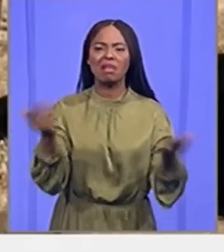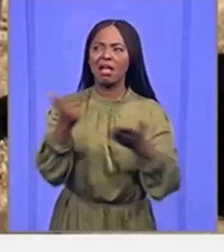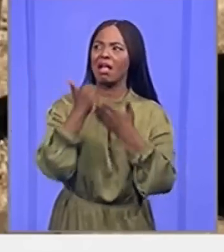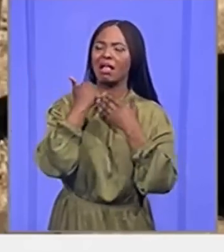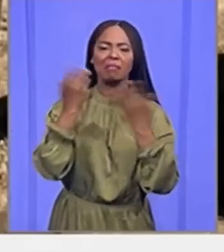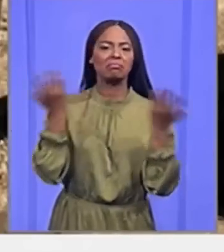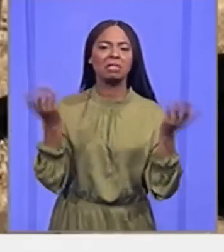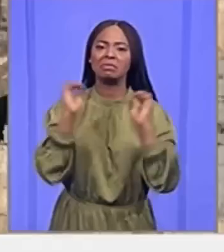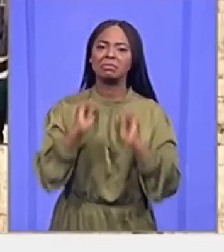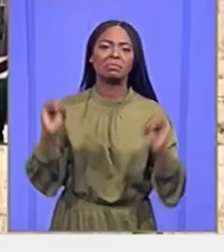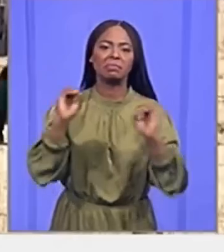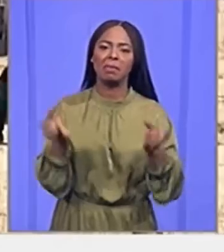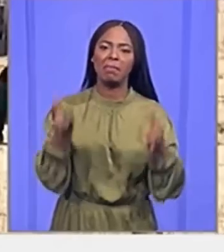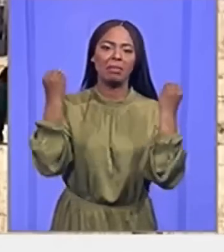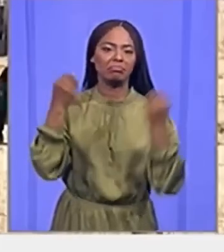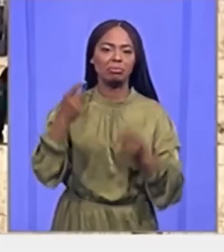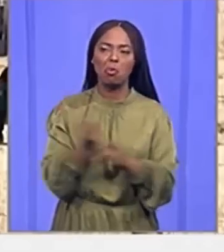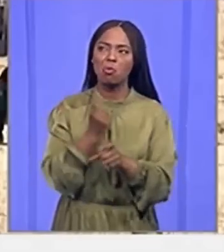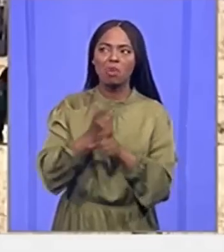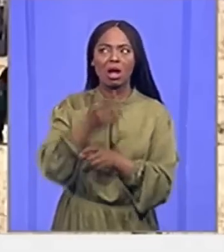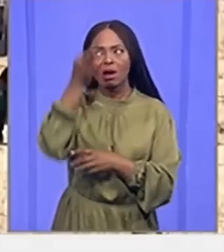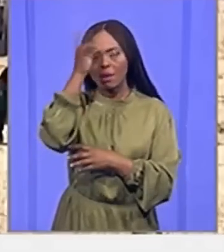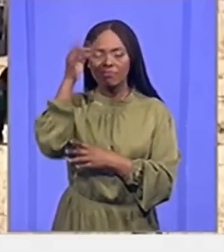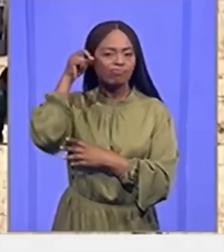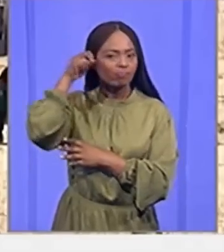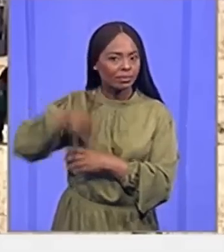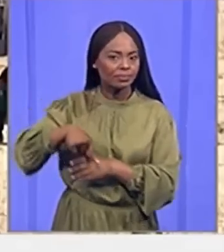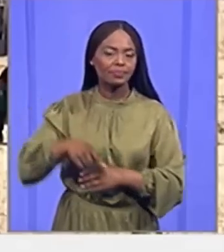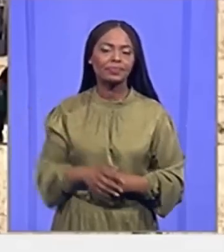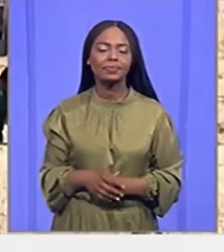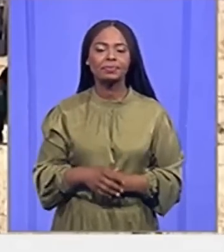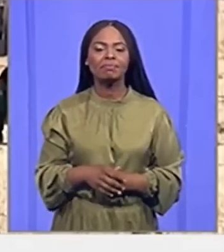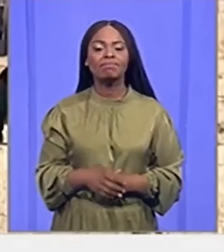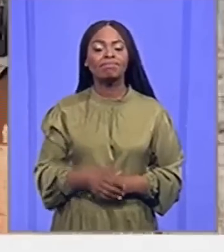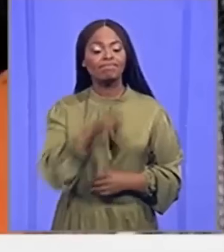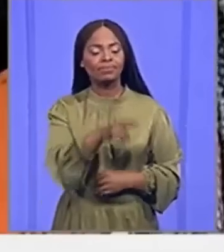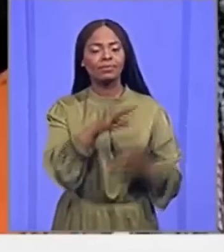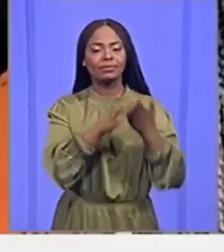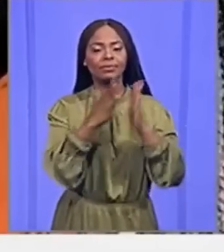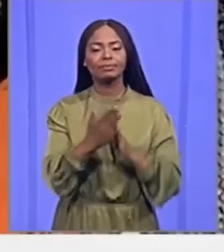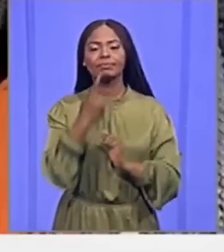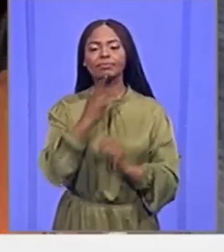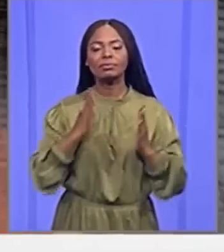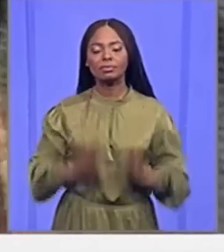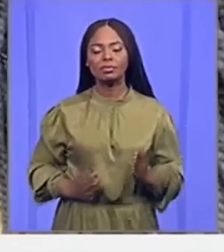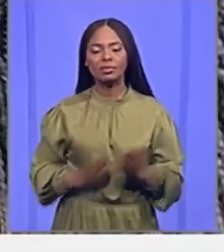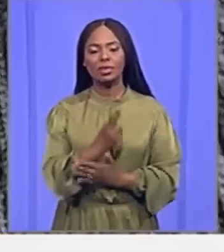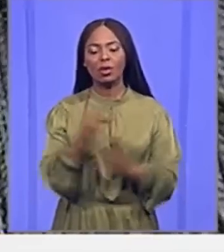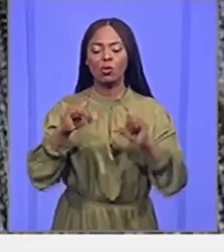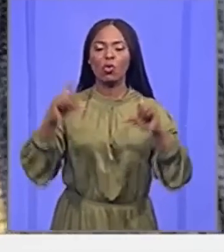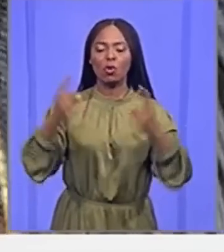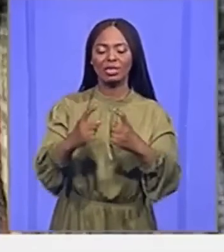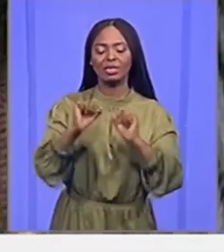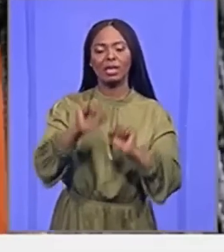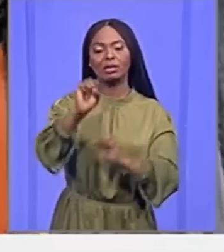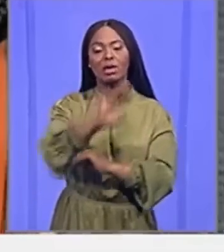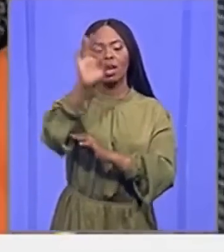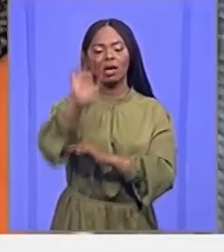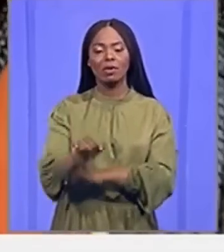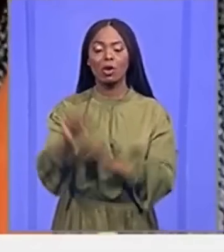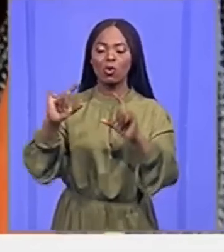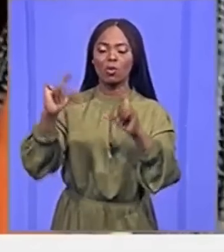ba sa thole thuso. Baagi ba re ba tlhomile tsholofelo ya bone go Commission ya Ditshwanelo tsa Batho ya Afrika Borwa. Commission ya re e